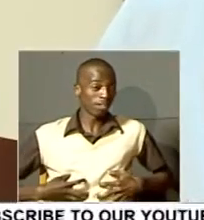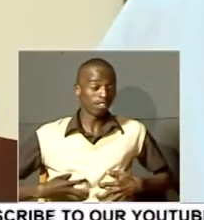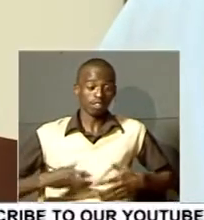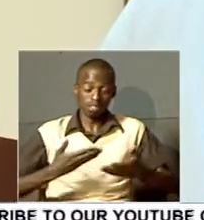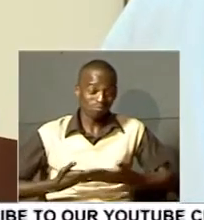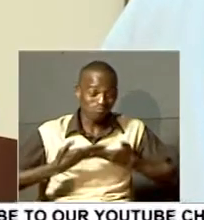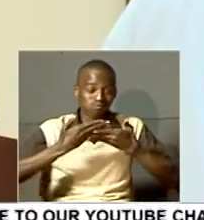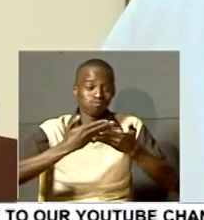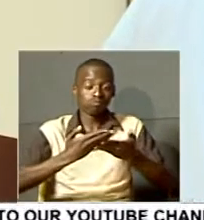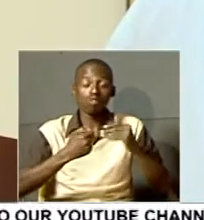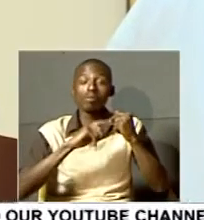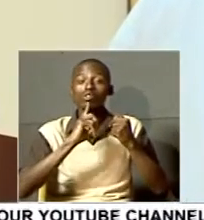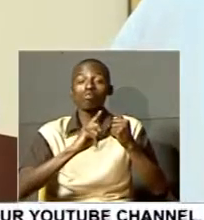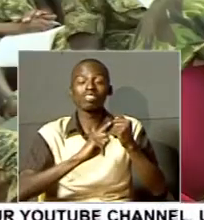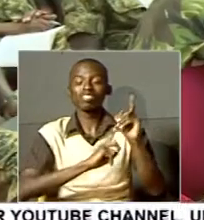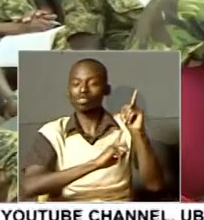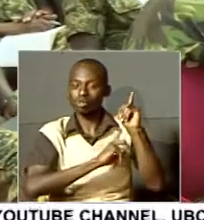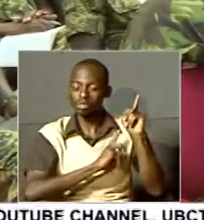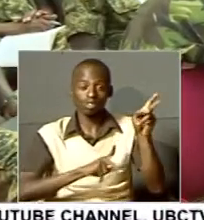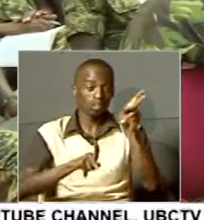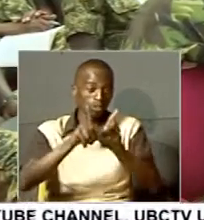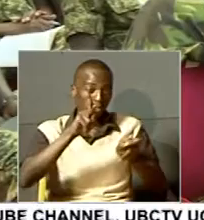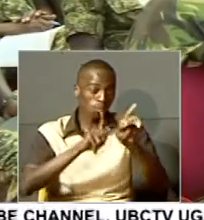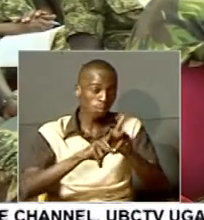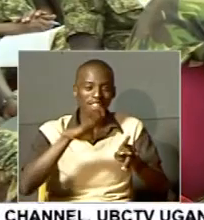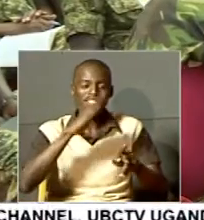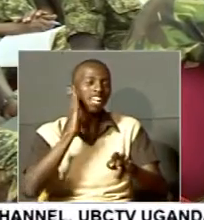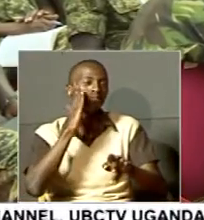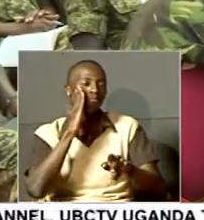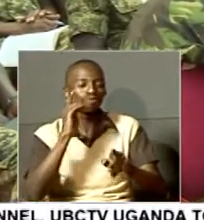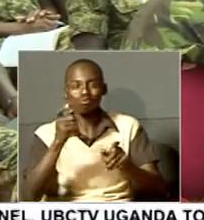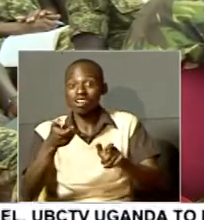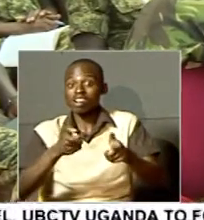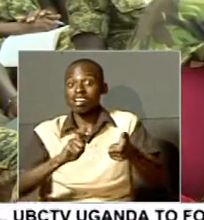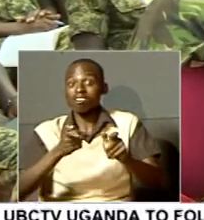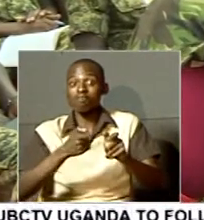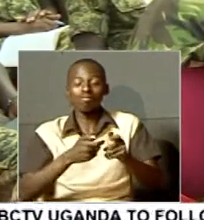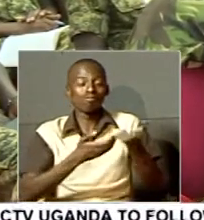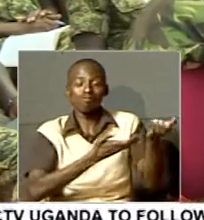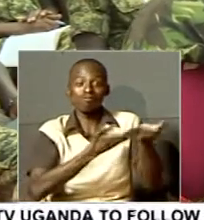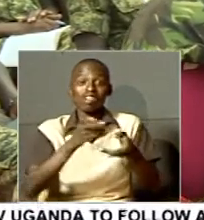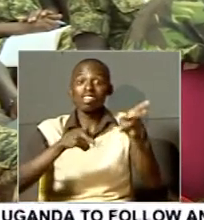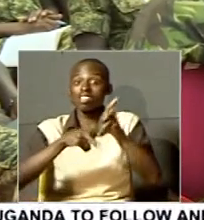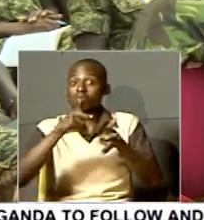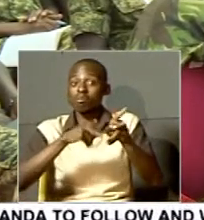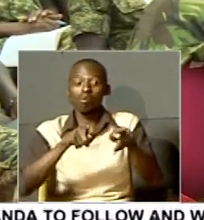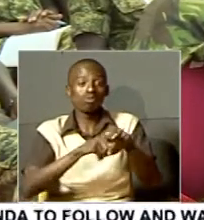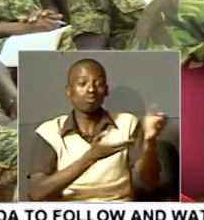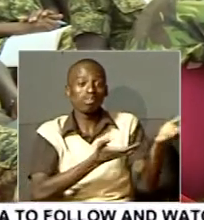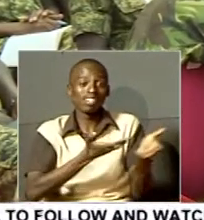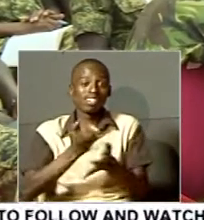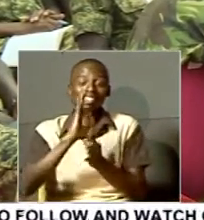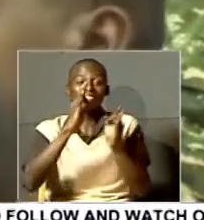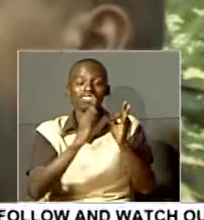to ensure the security of Wananchi, unlike the colonial army whose aim was to colonize the people as well as taking over